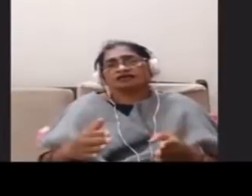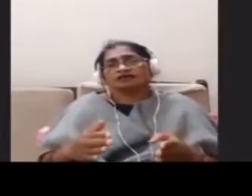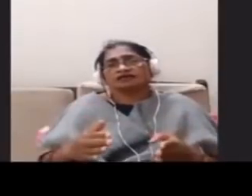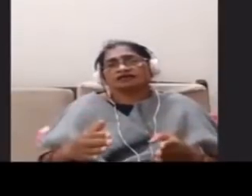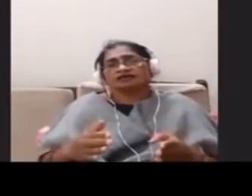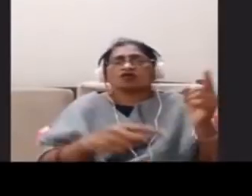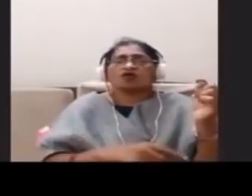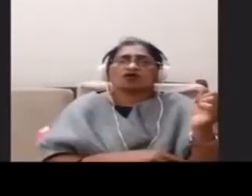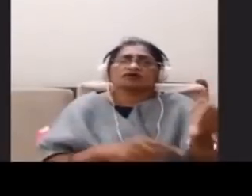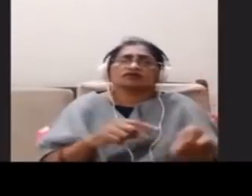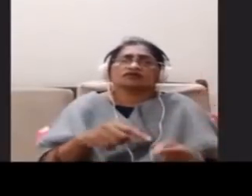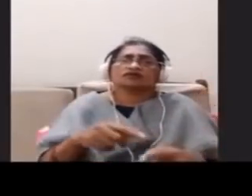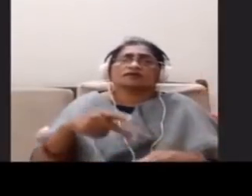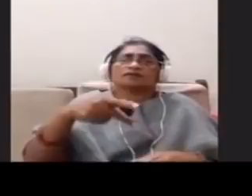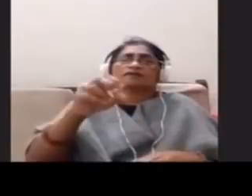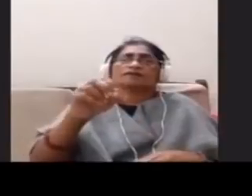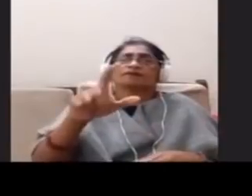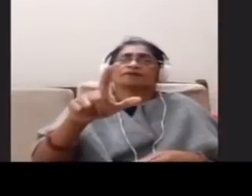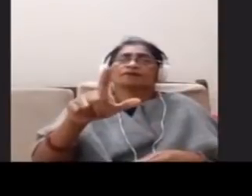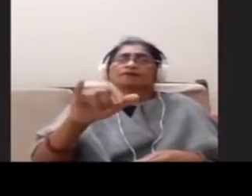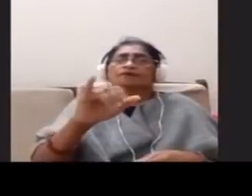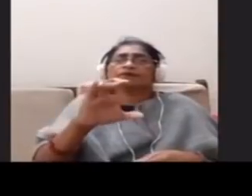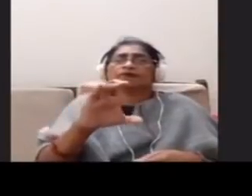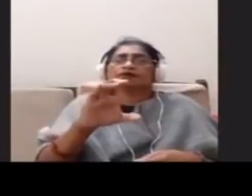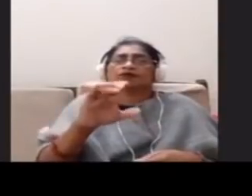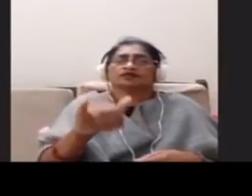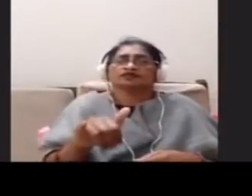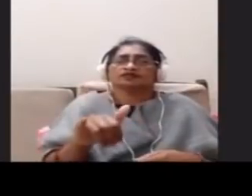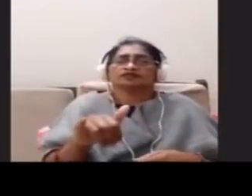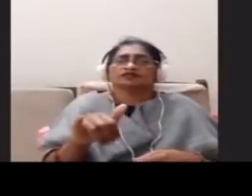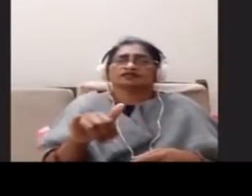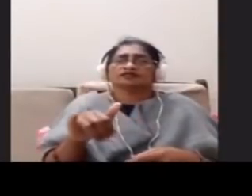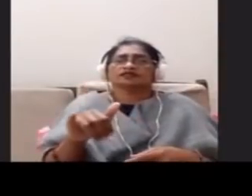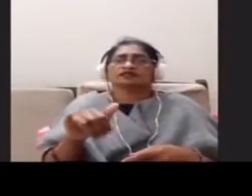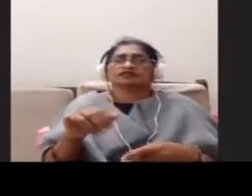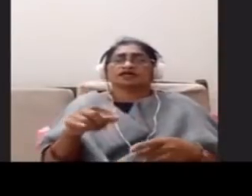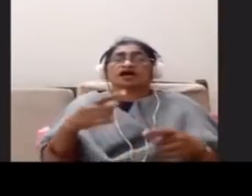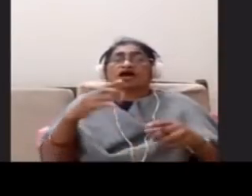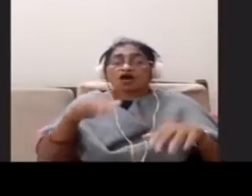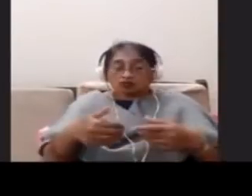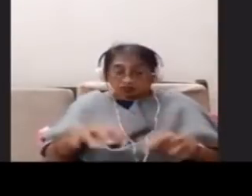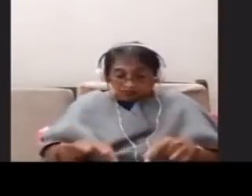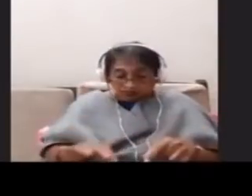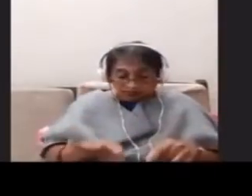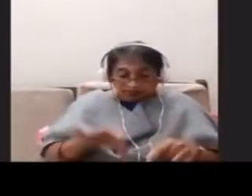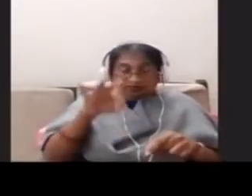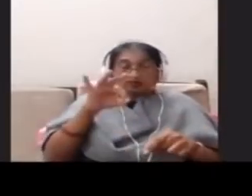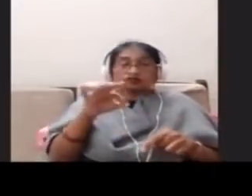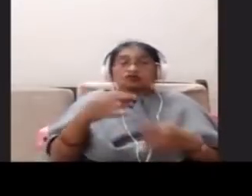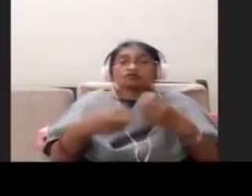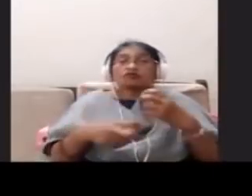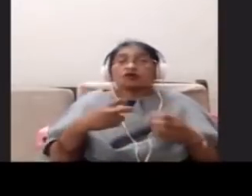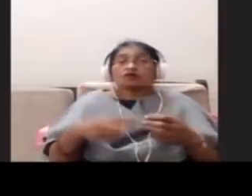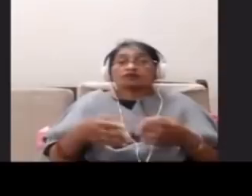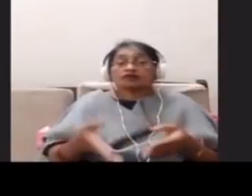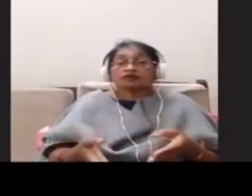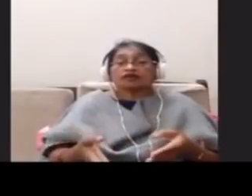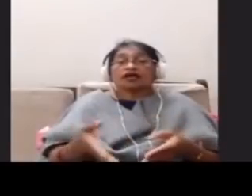policies that seek to deconstruct the root causes of that very disablement and